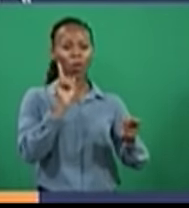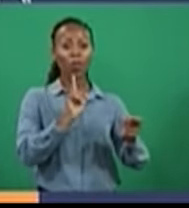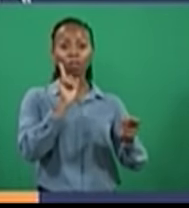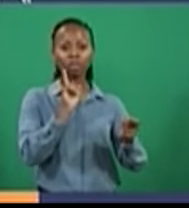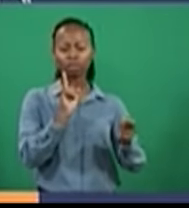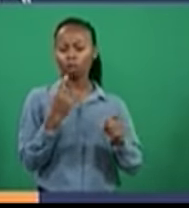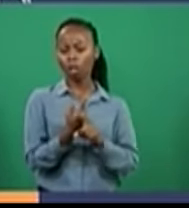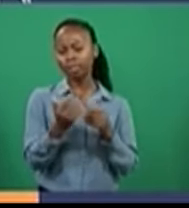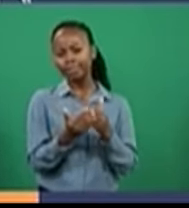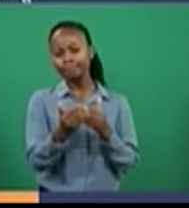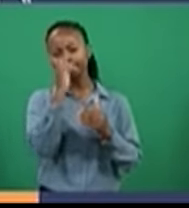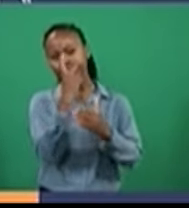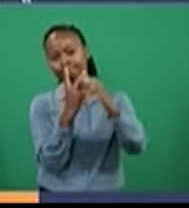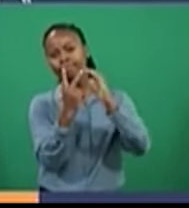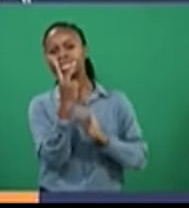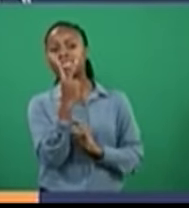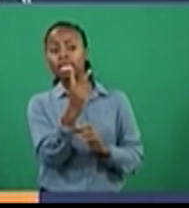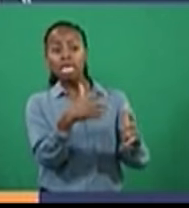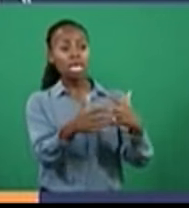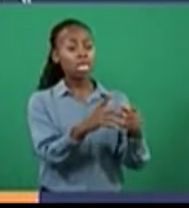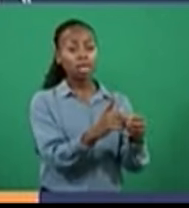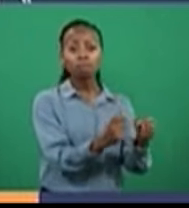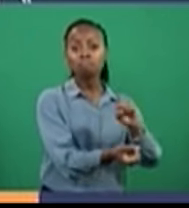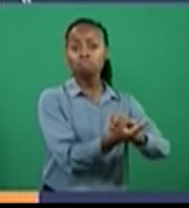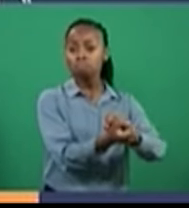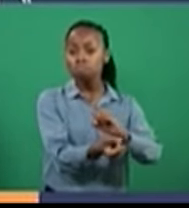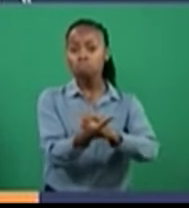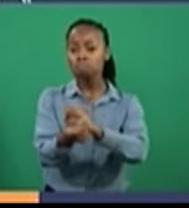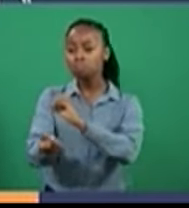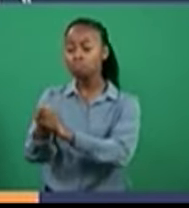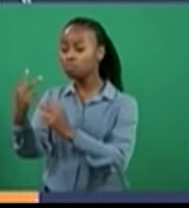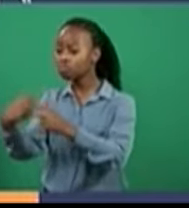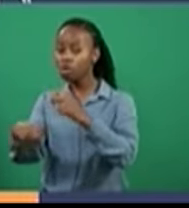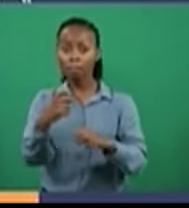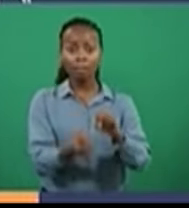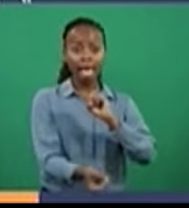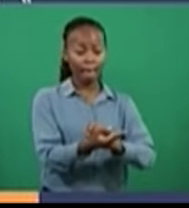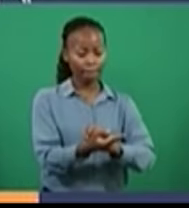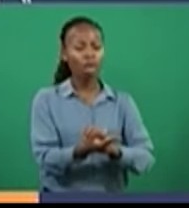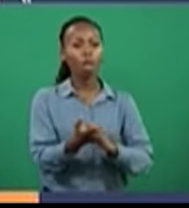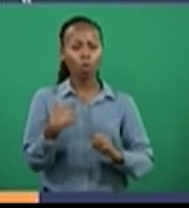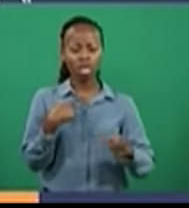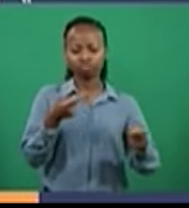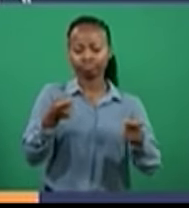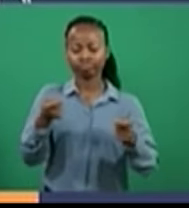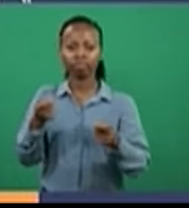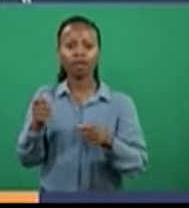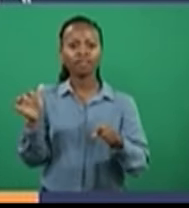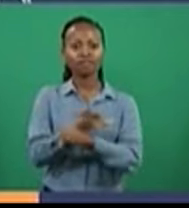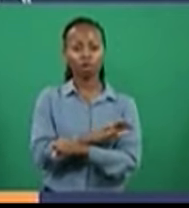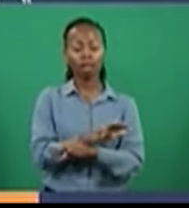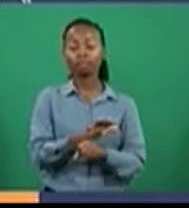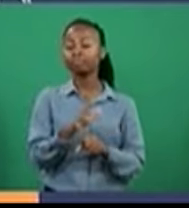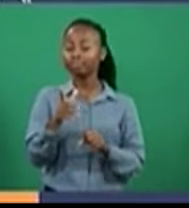outlook and the need to address elevated inflation expectations. The inflation and repo